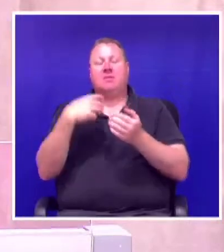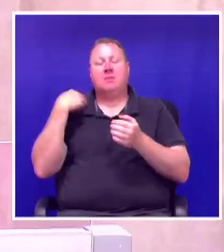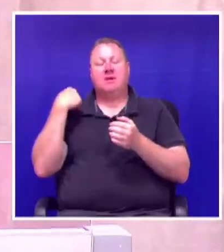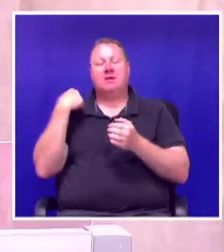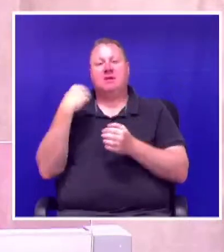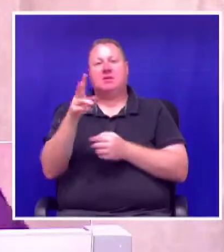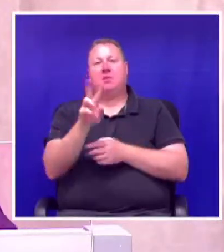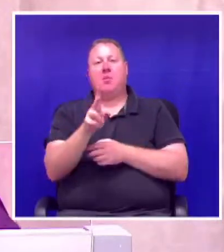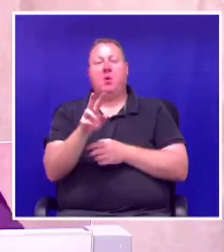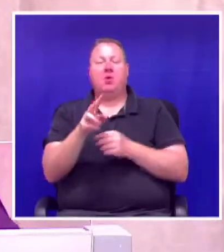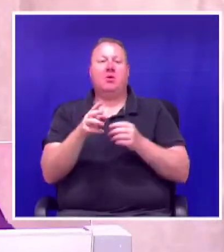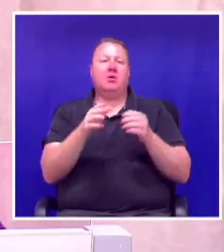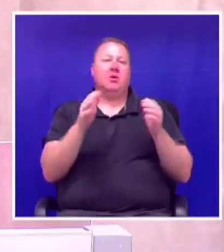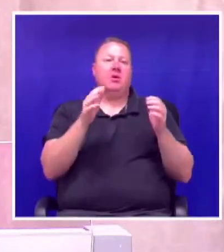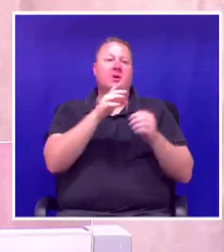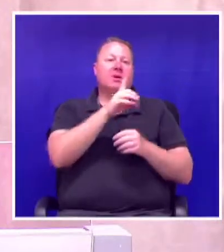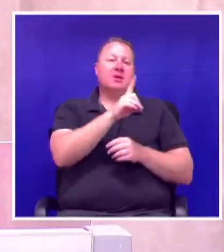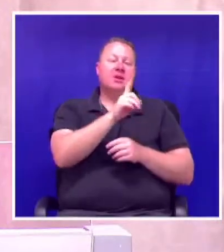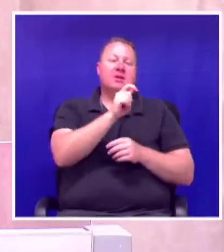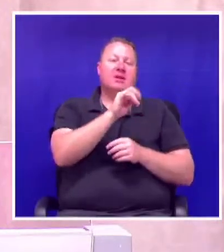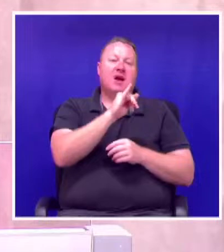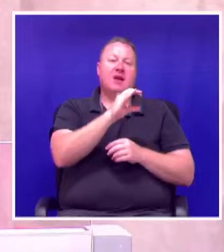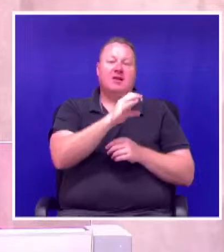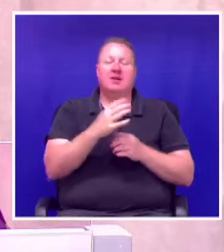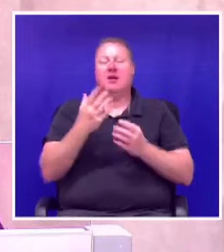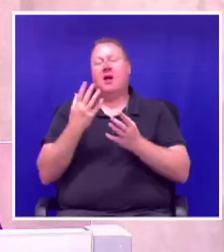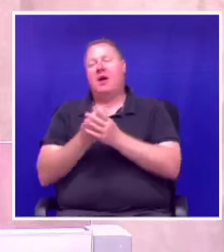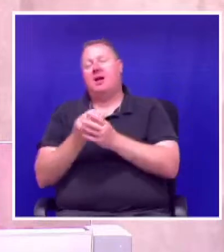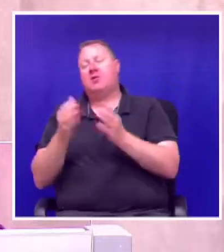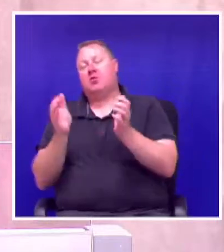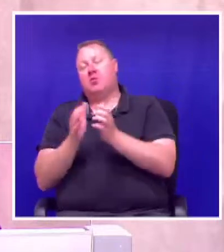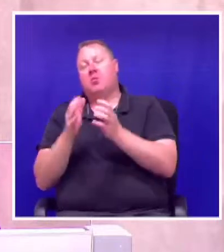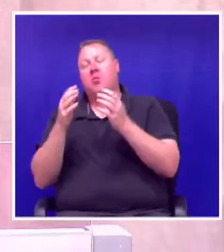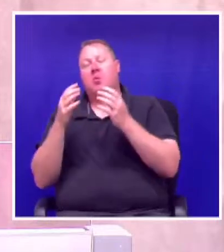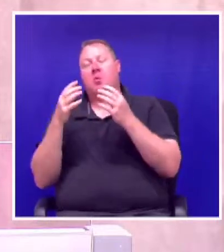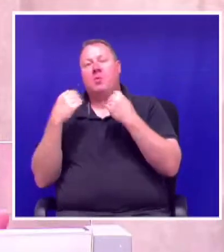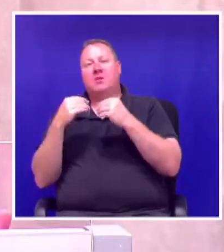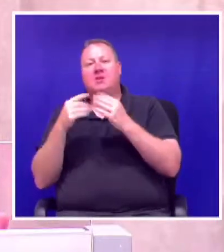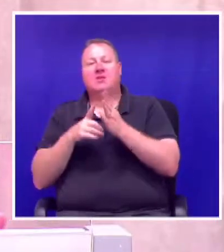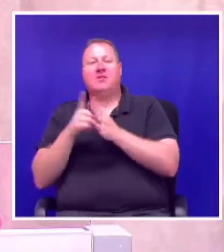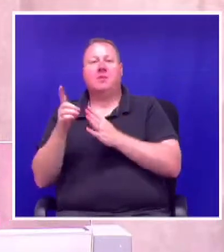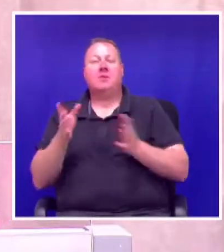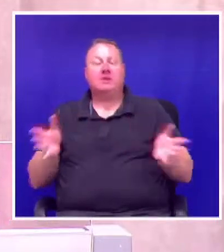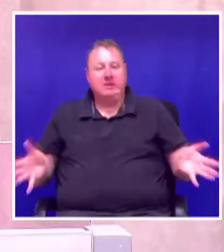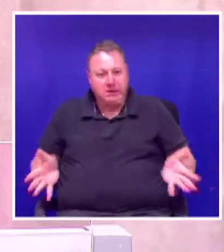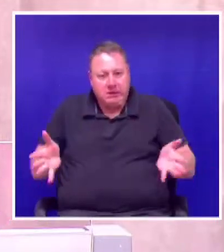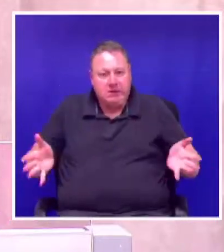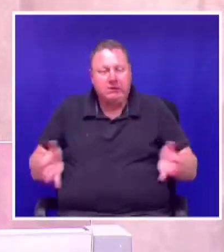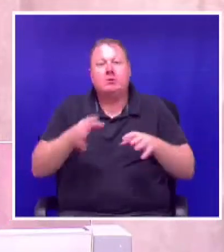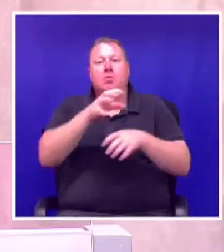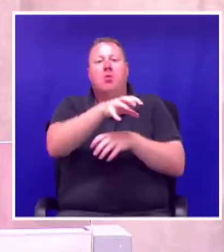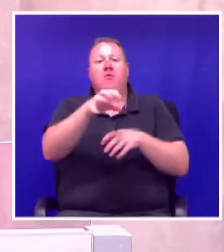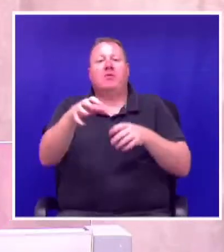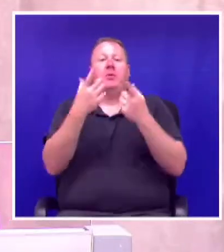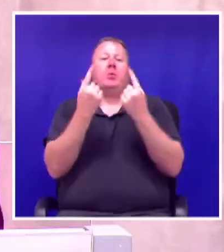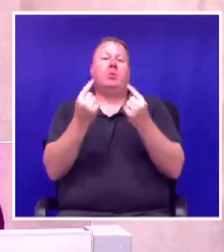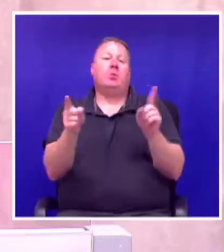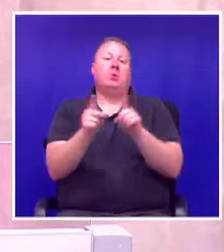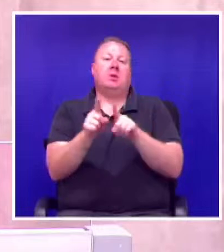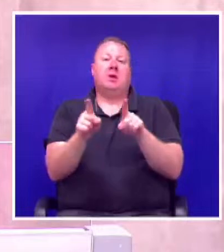of Small Development, DTIC, to push provinces in that direction, where we can